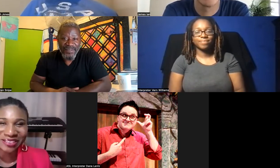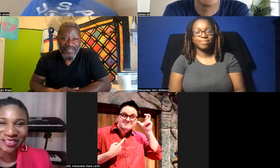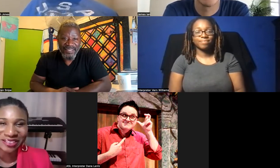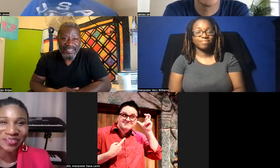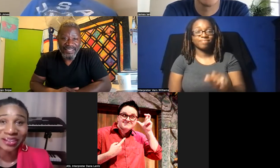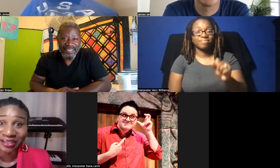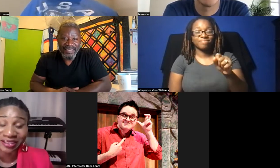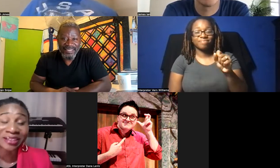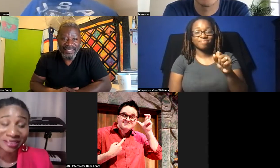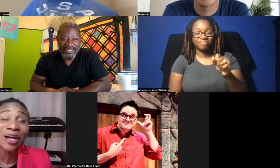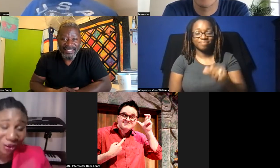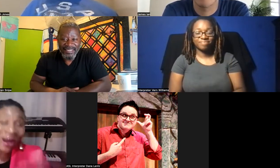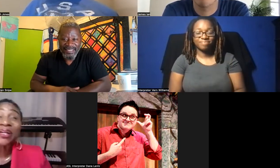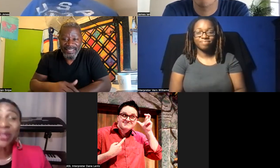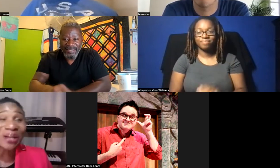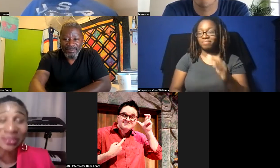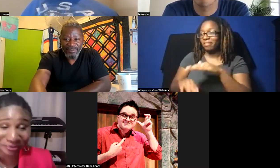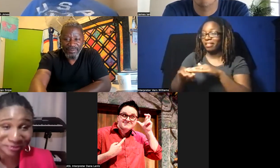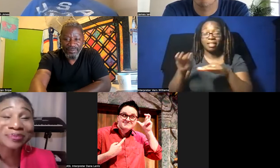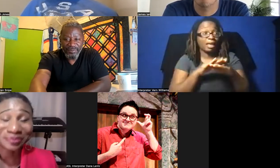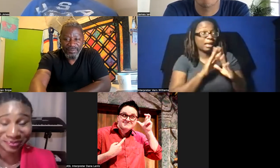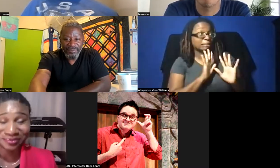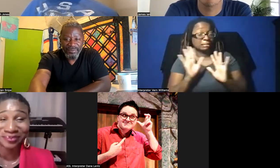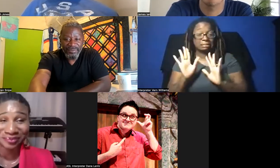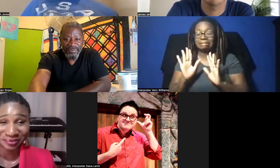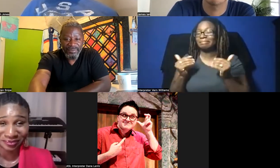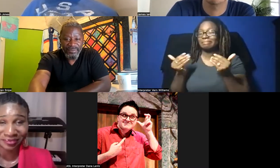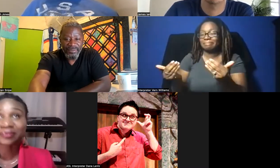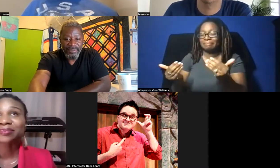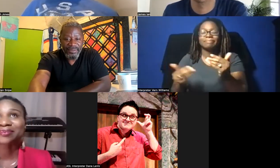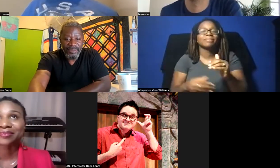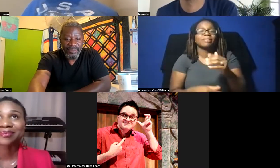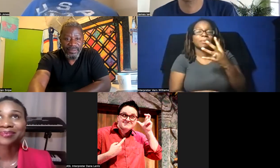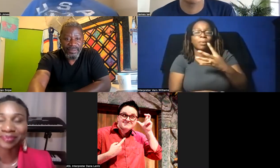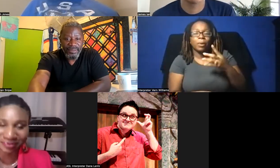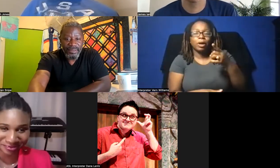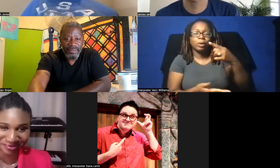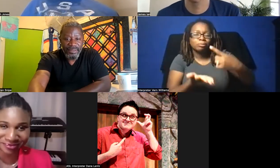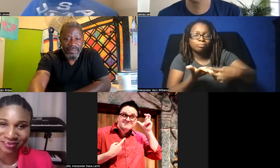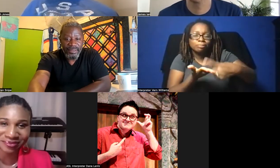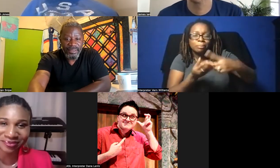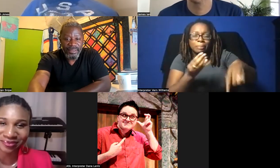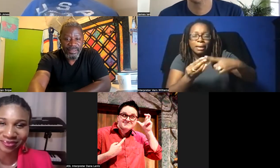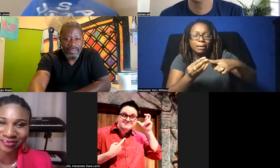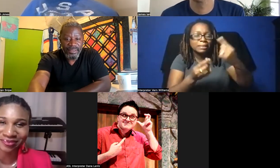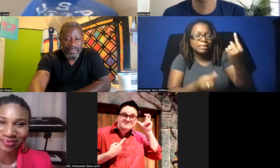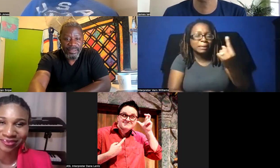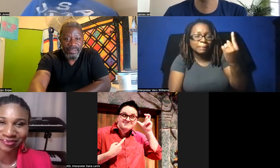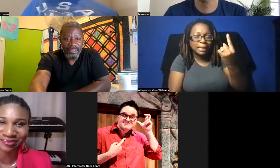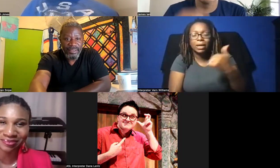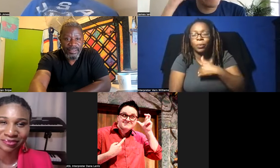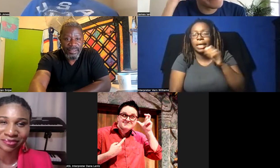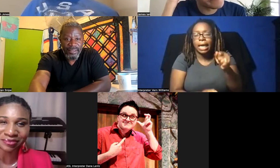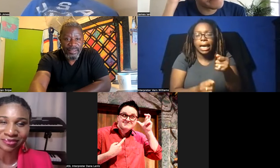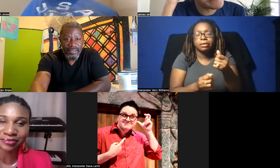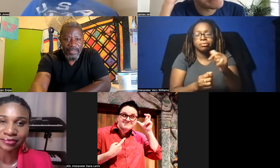That's Warren, oh, sorry. no, Lachi. go on. Warren, you touched on something, and we can toggle between the two questions, but